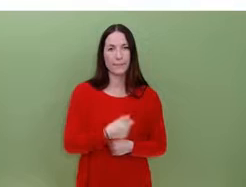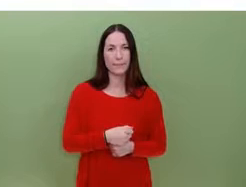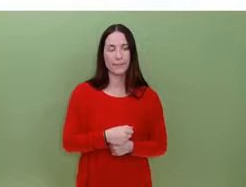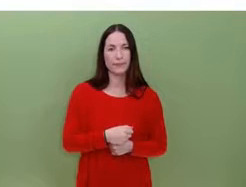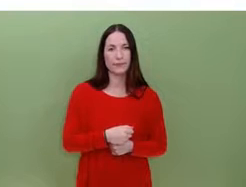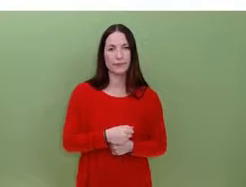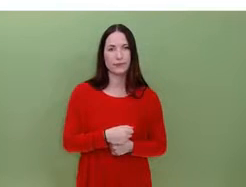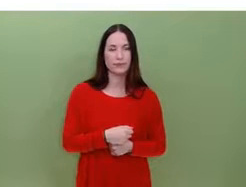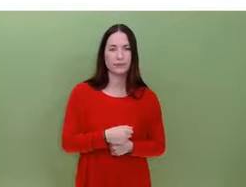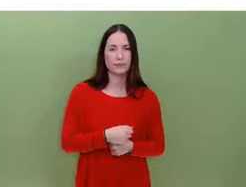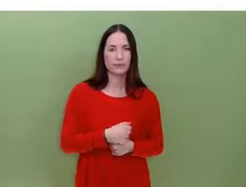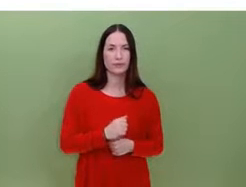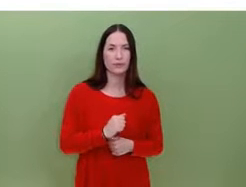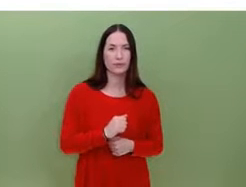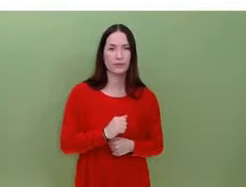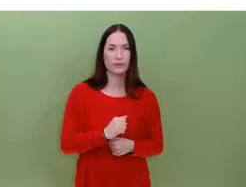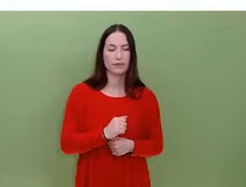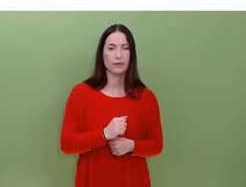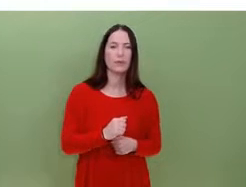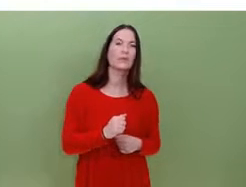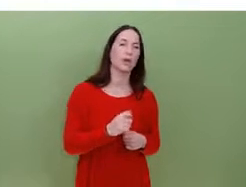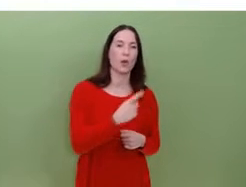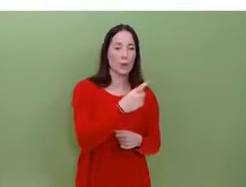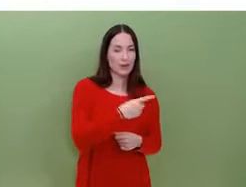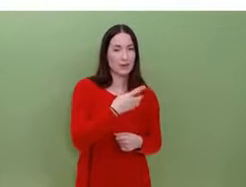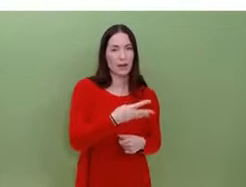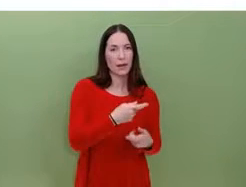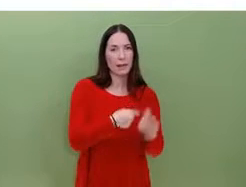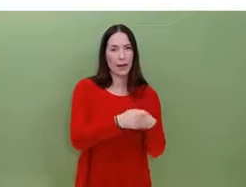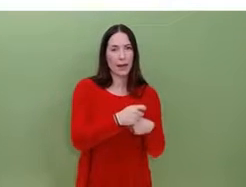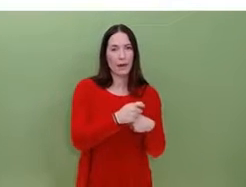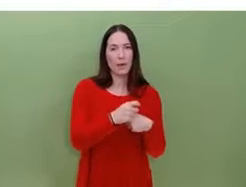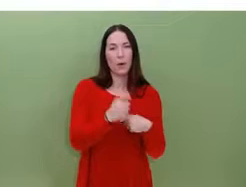up or down, whichever you want to look at it, to 1 in 6, with males about